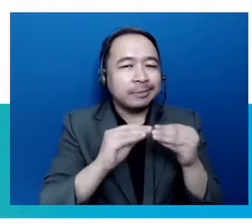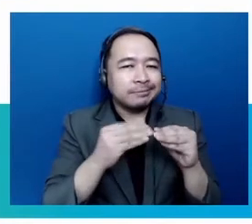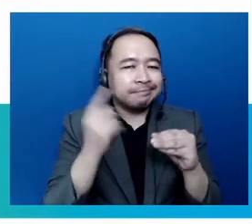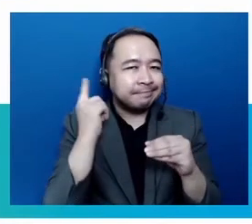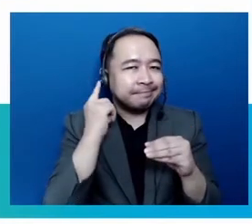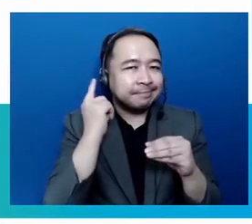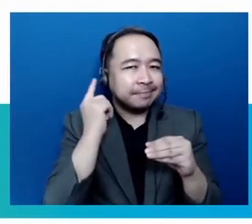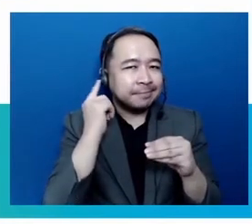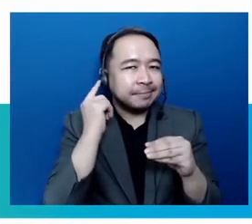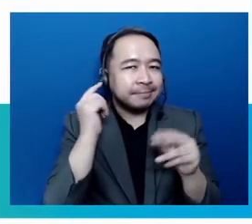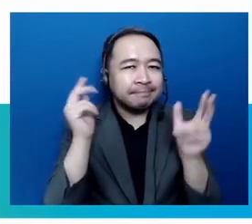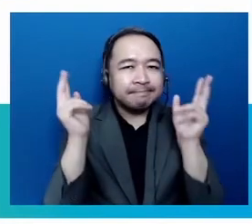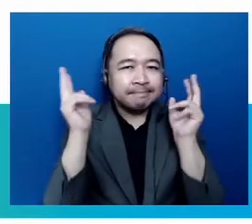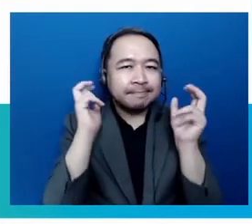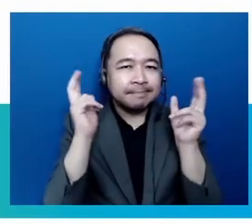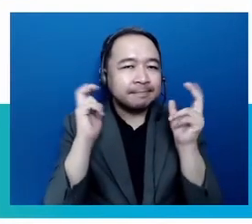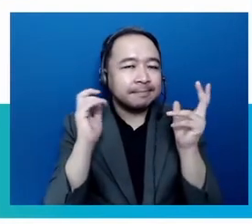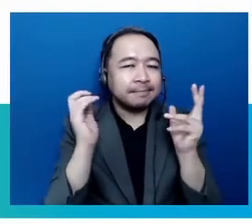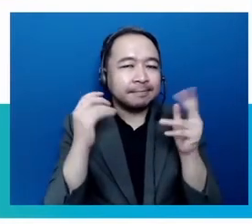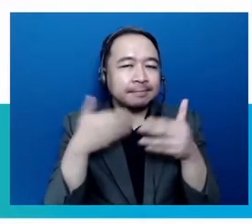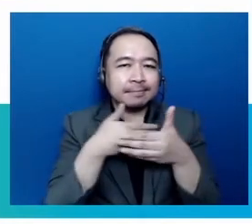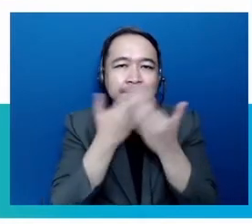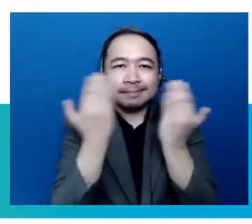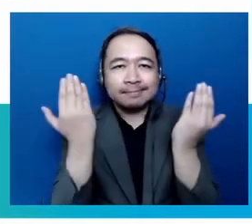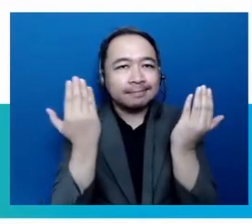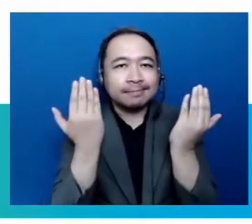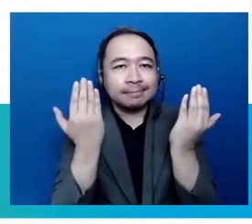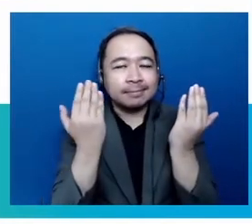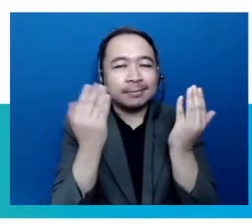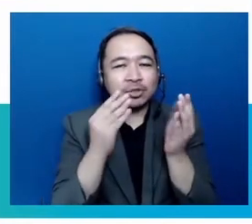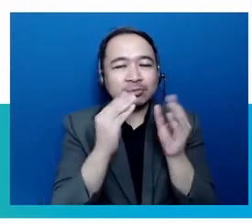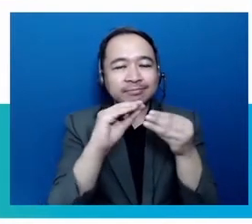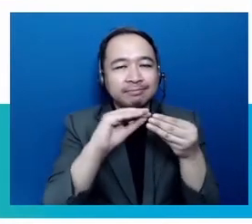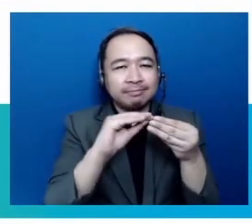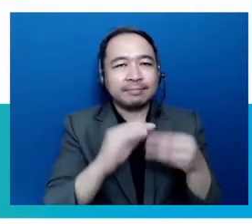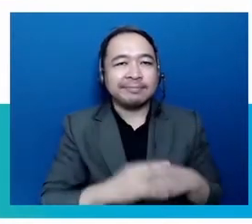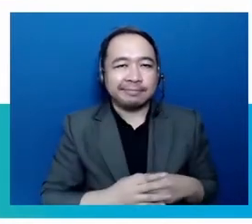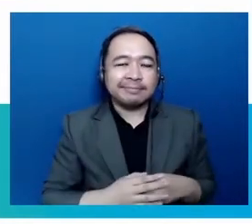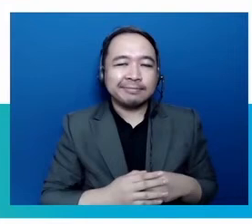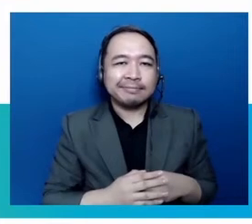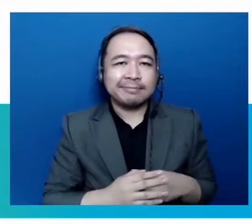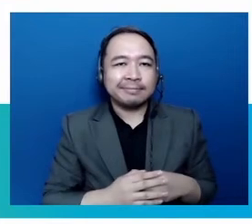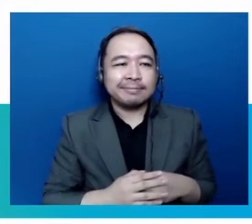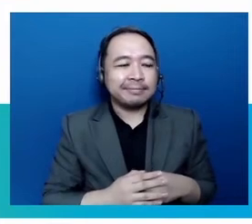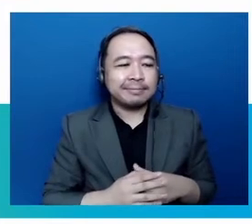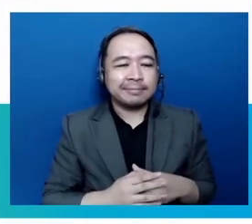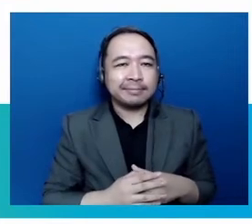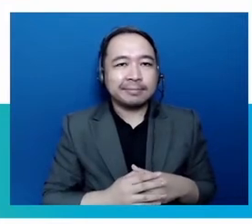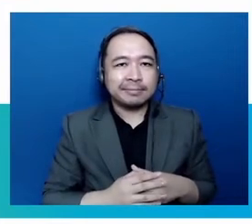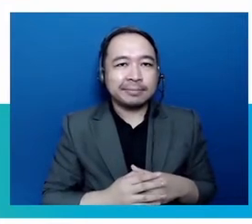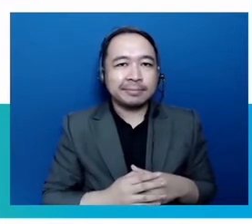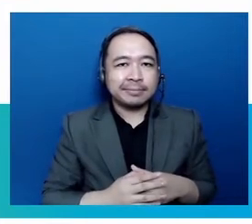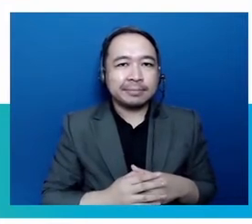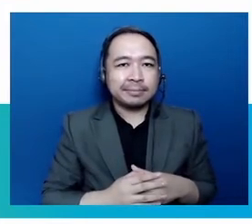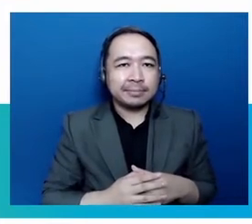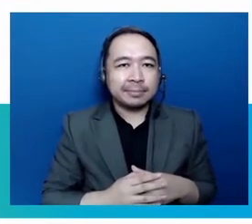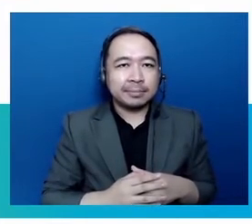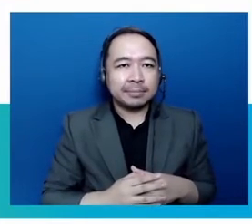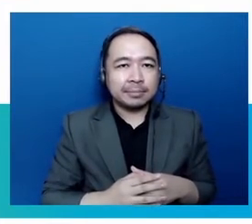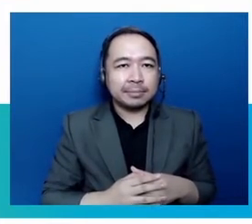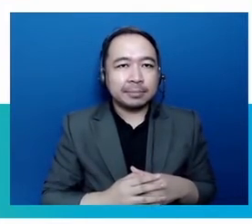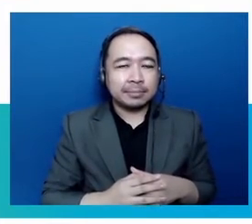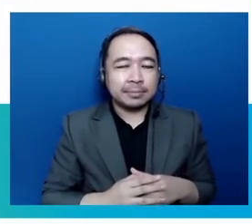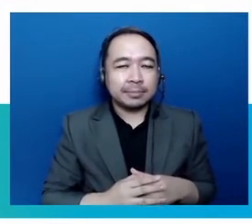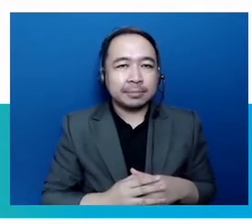to ensuring food security, especially through crises such as COVID-19. So these results and